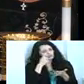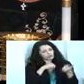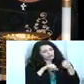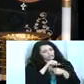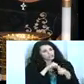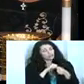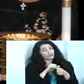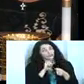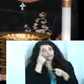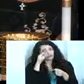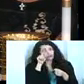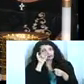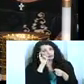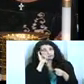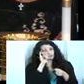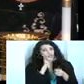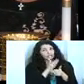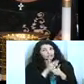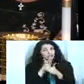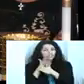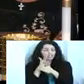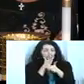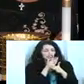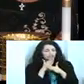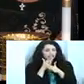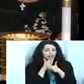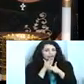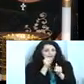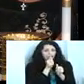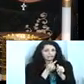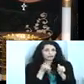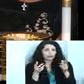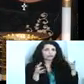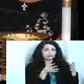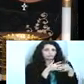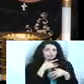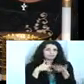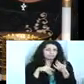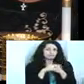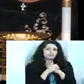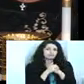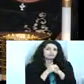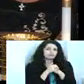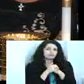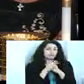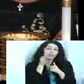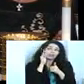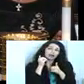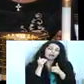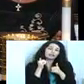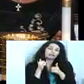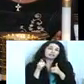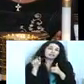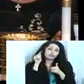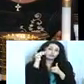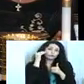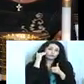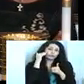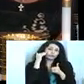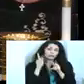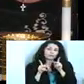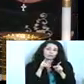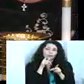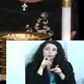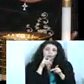for you, and share that with everyone who is in need today. So God, you know those who are in need. You